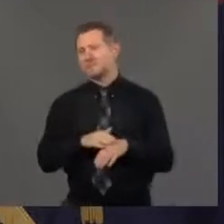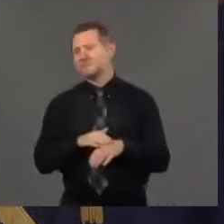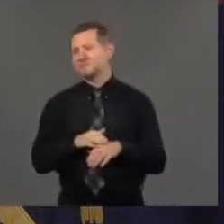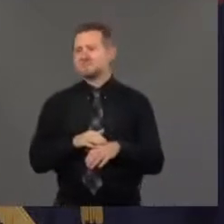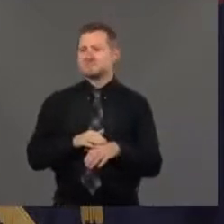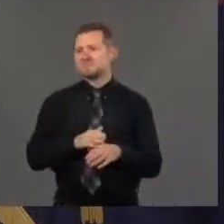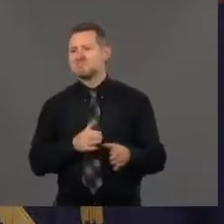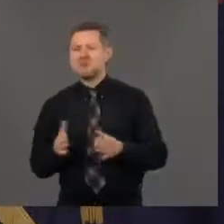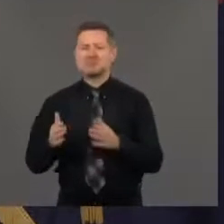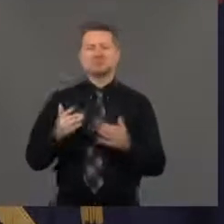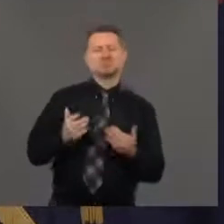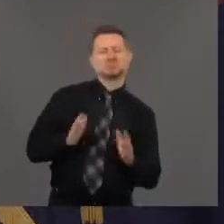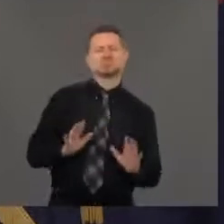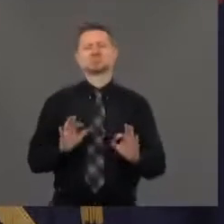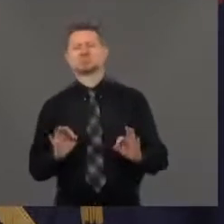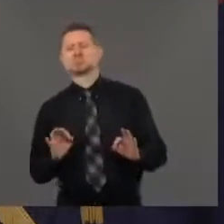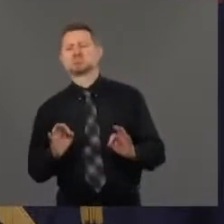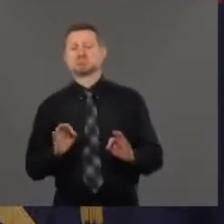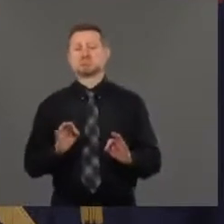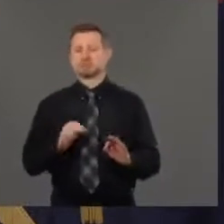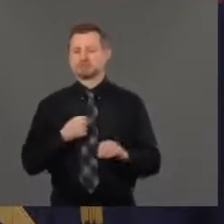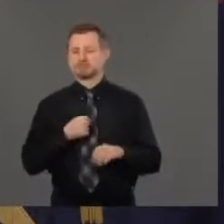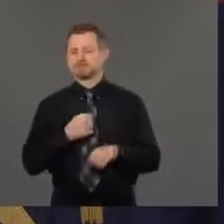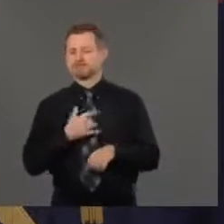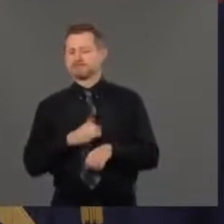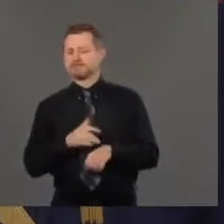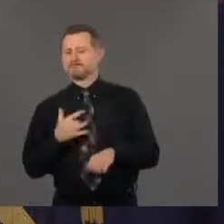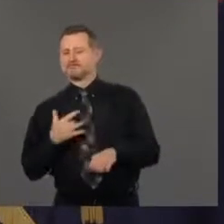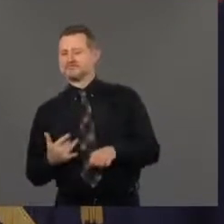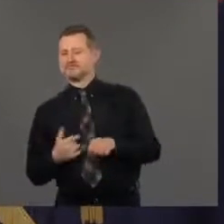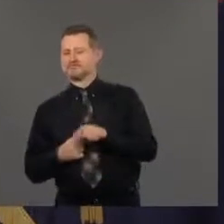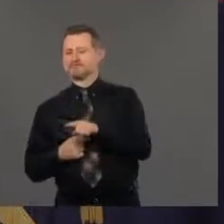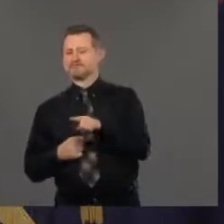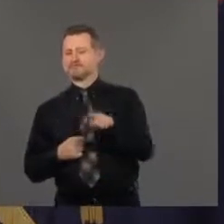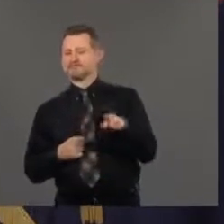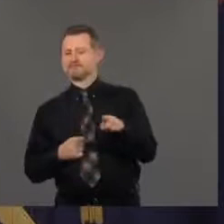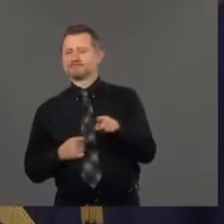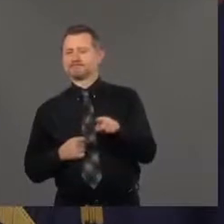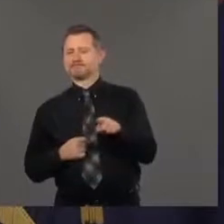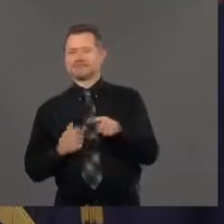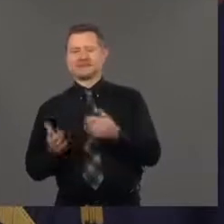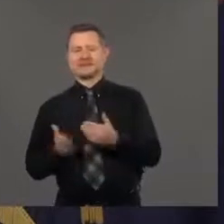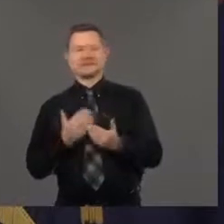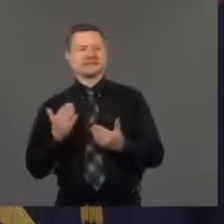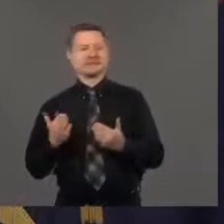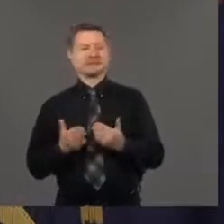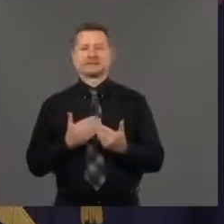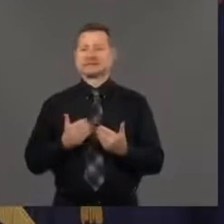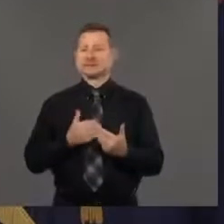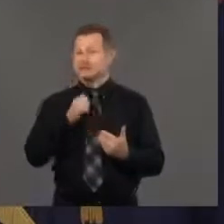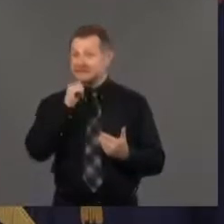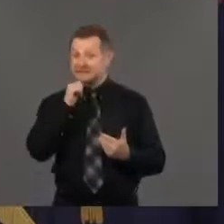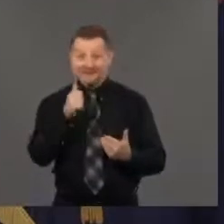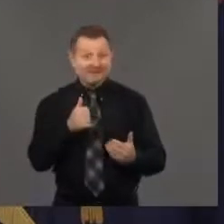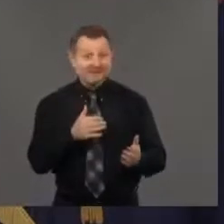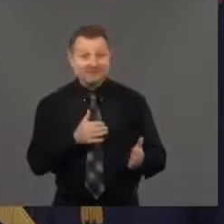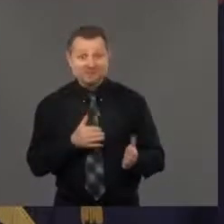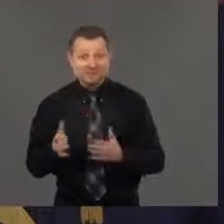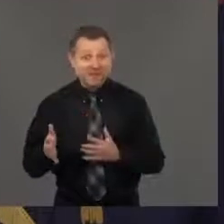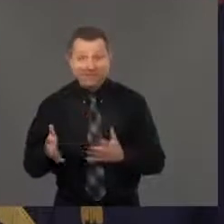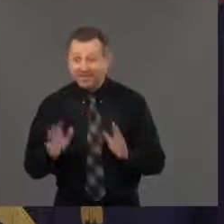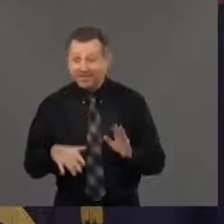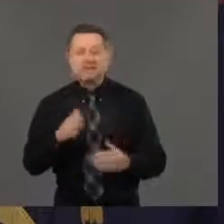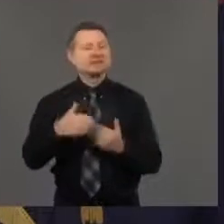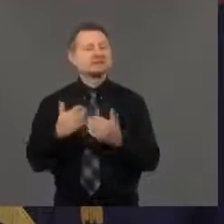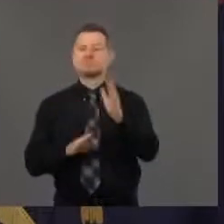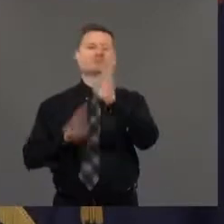all great. But we've all learned the hard way. Look ahead. What's the